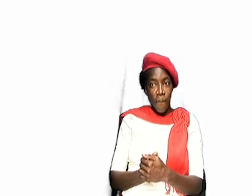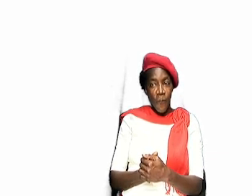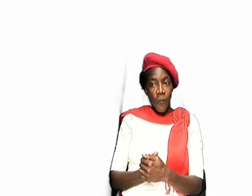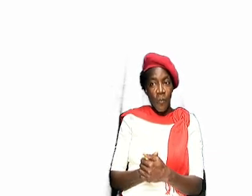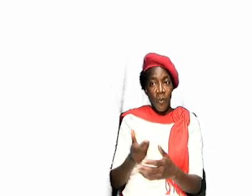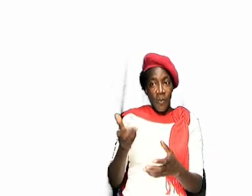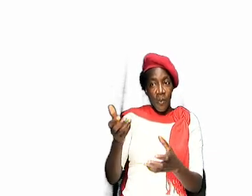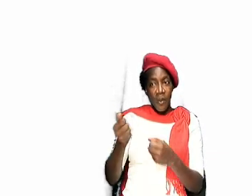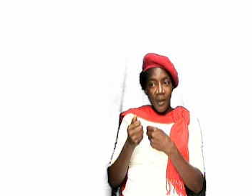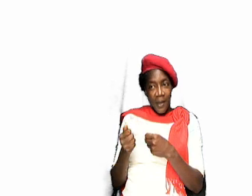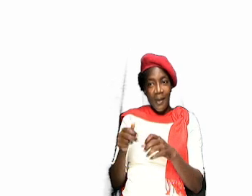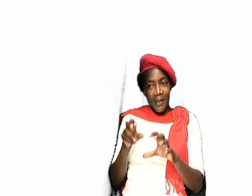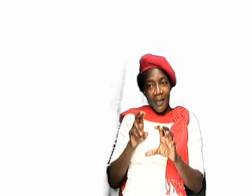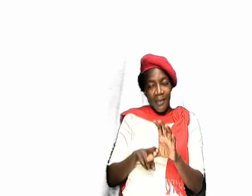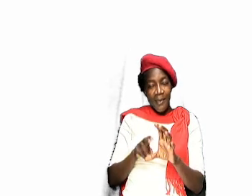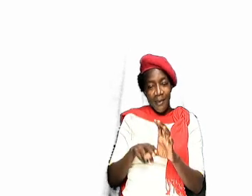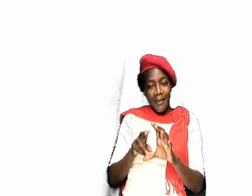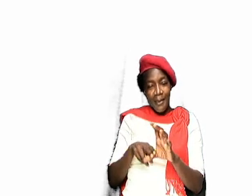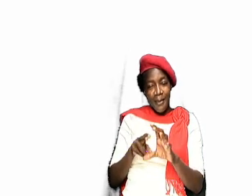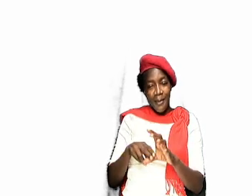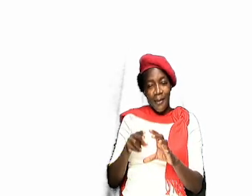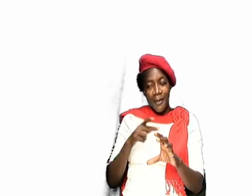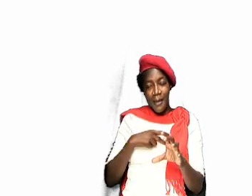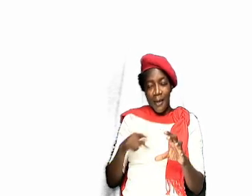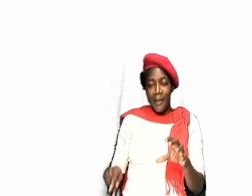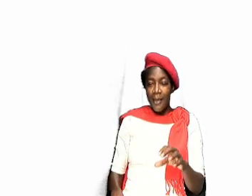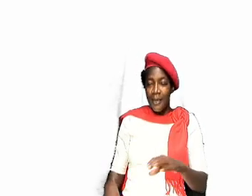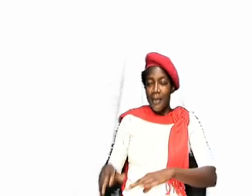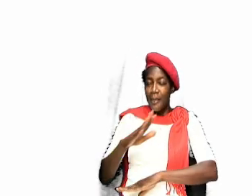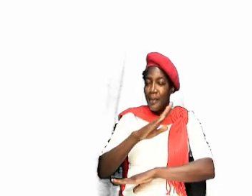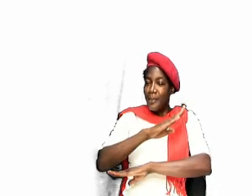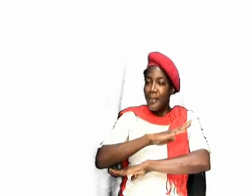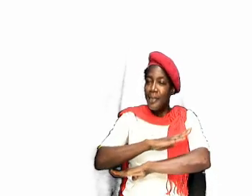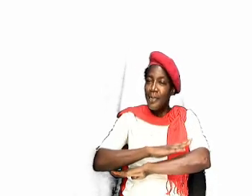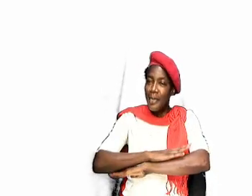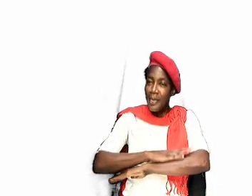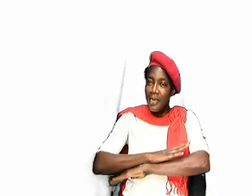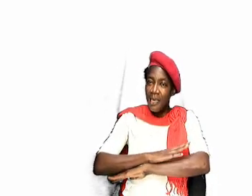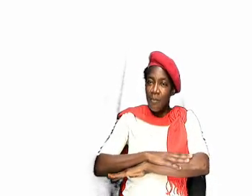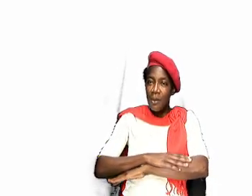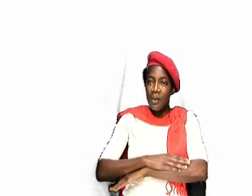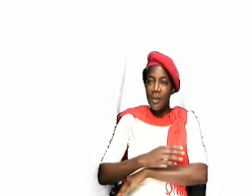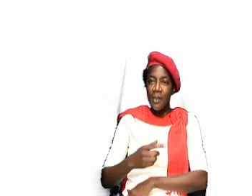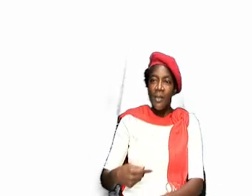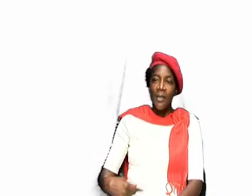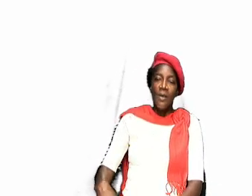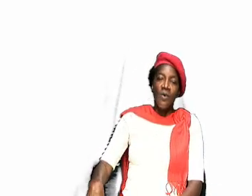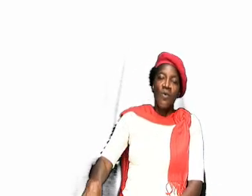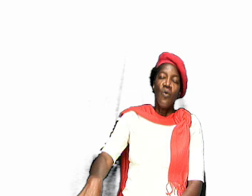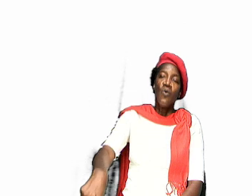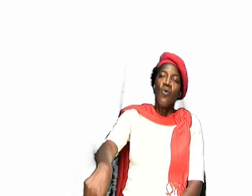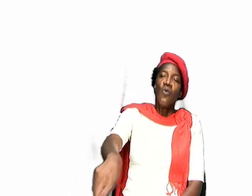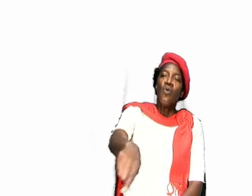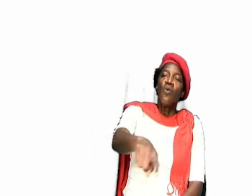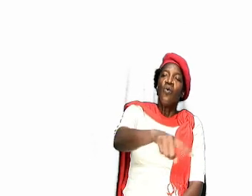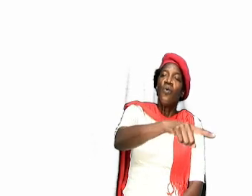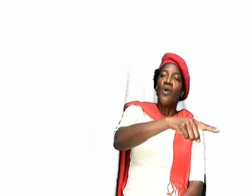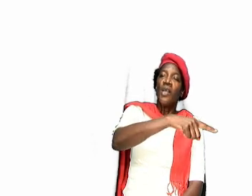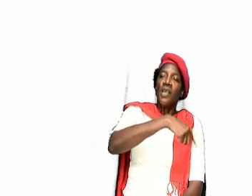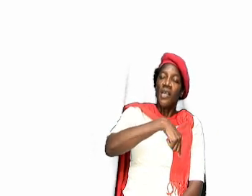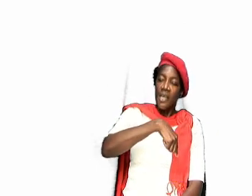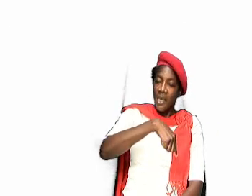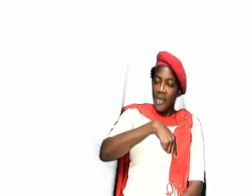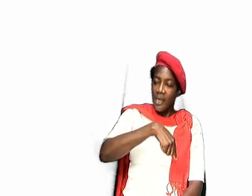he got a seat at the king's table. Oh, Lord Jesus. We are recipients